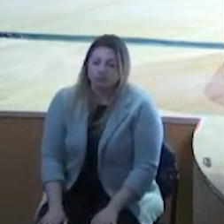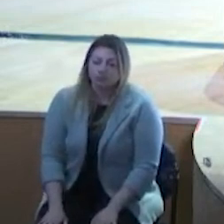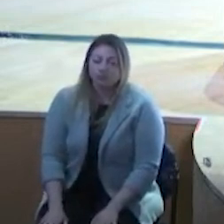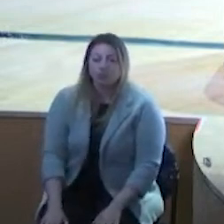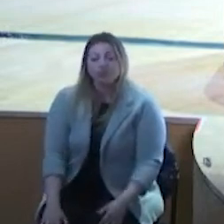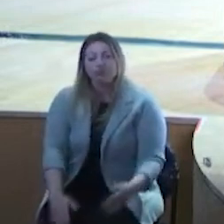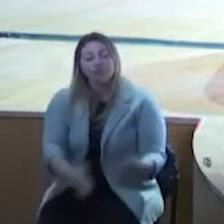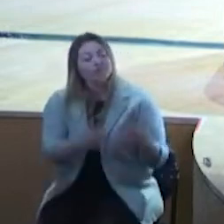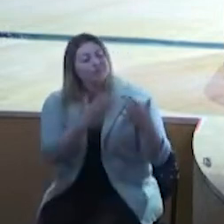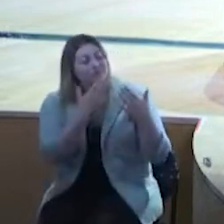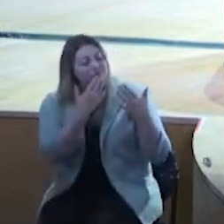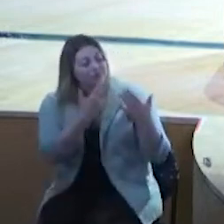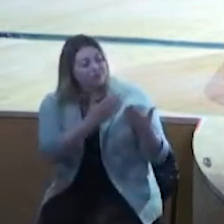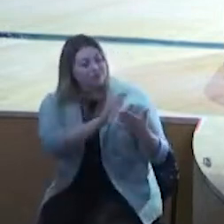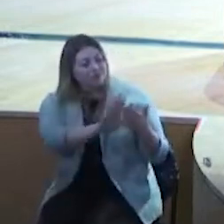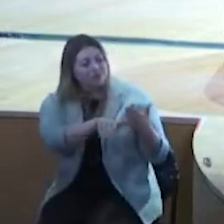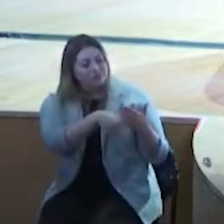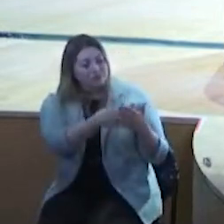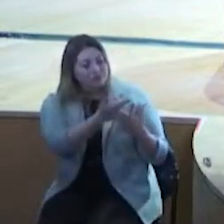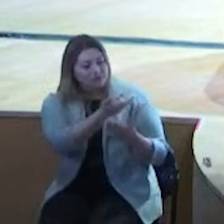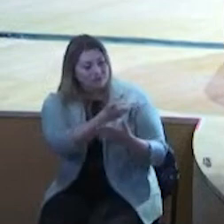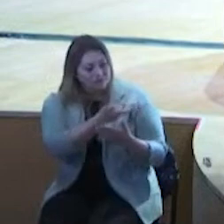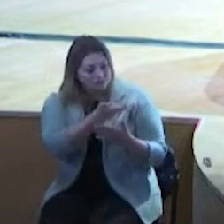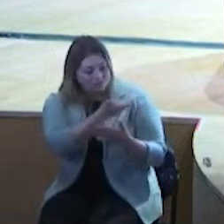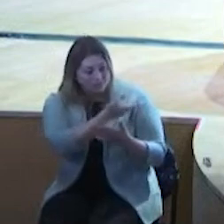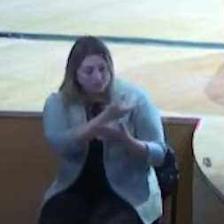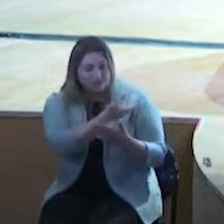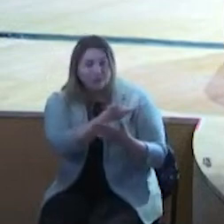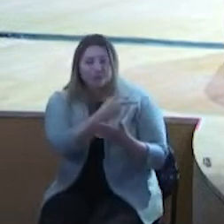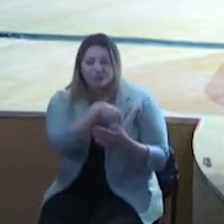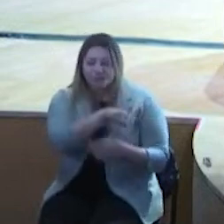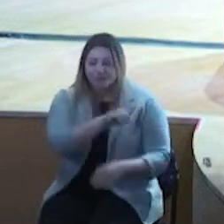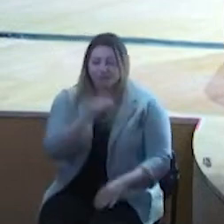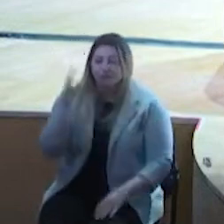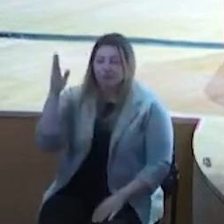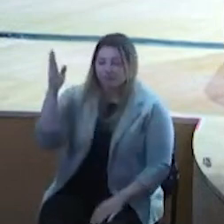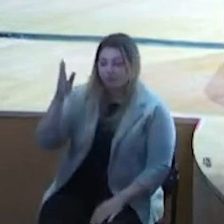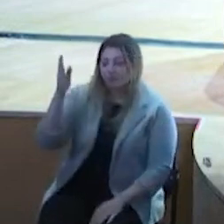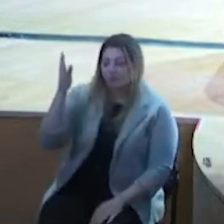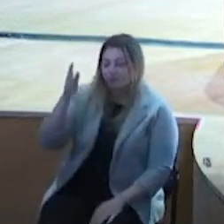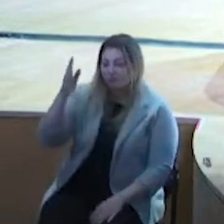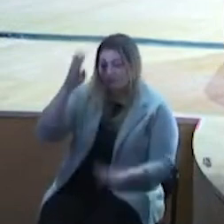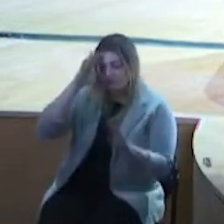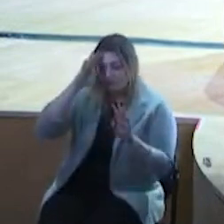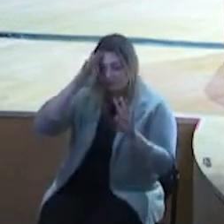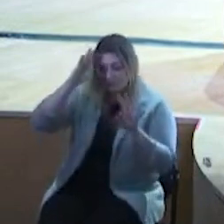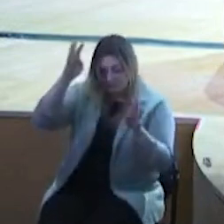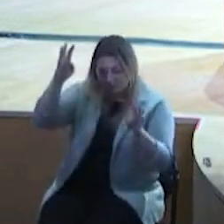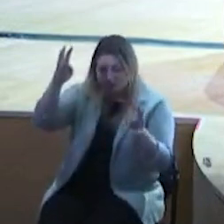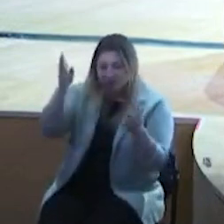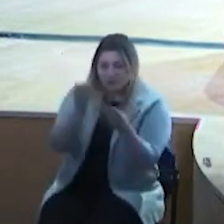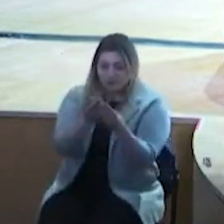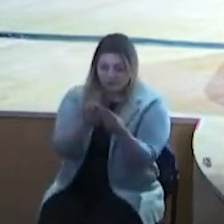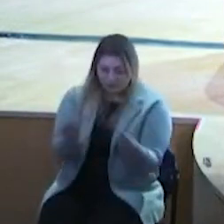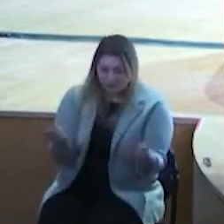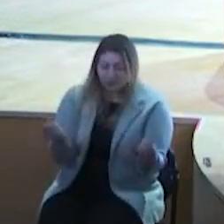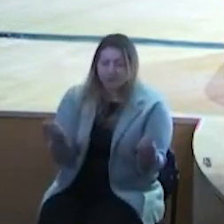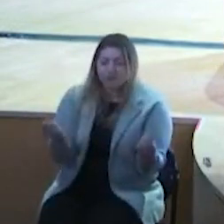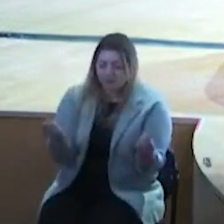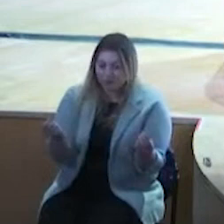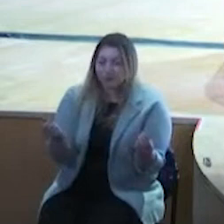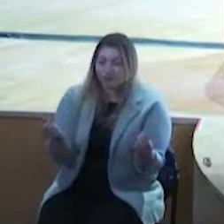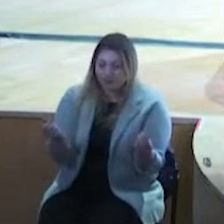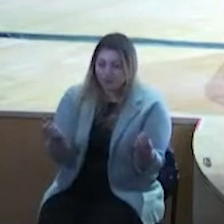Thank you, all three of you, for presenting very innovative solutions